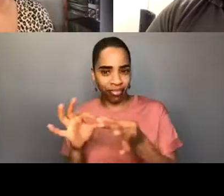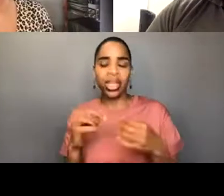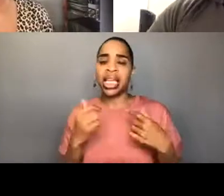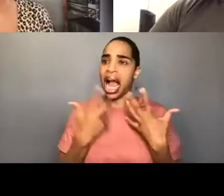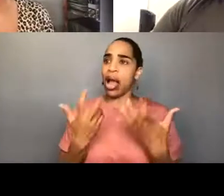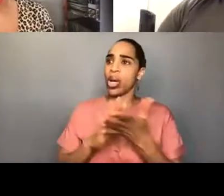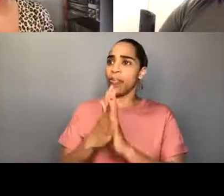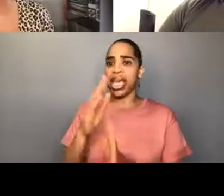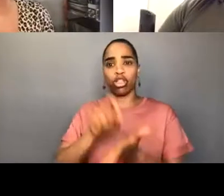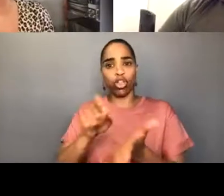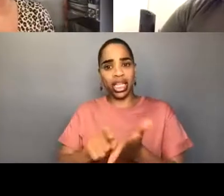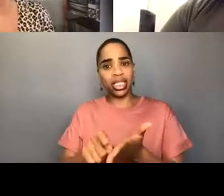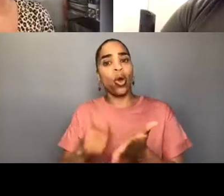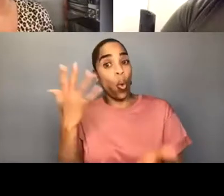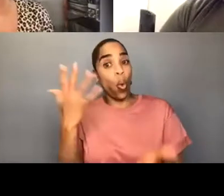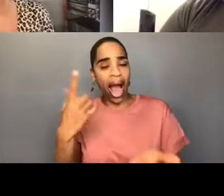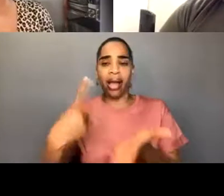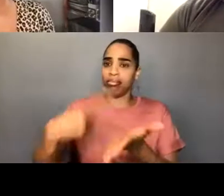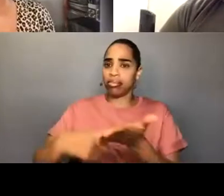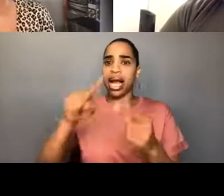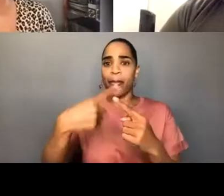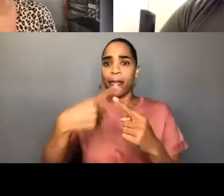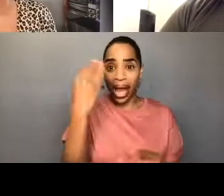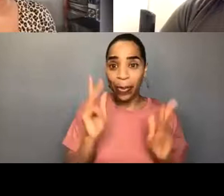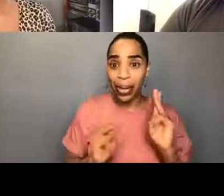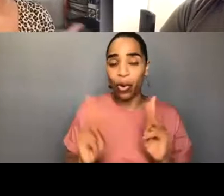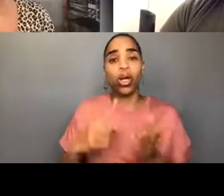become a journalist was to write about Black folks, to write about racism.